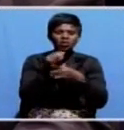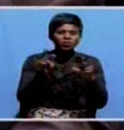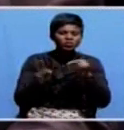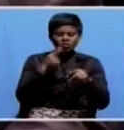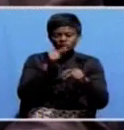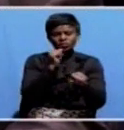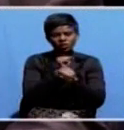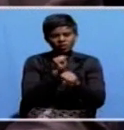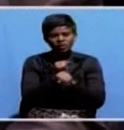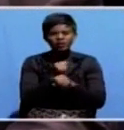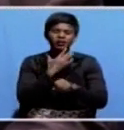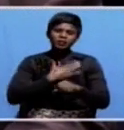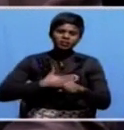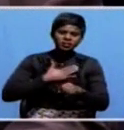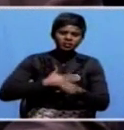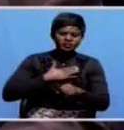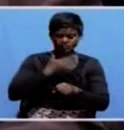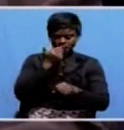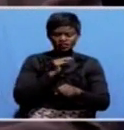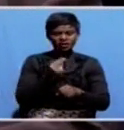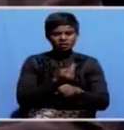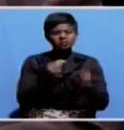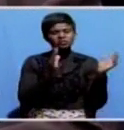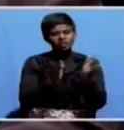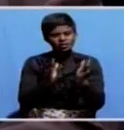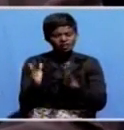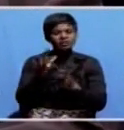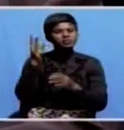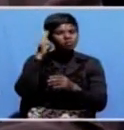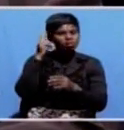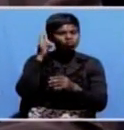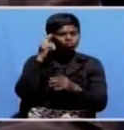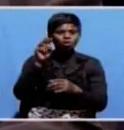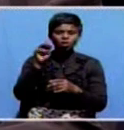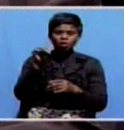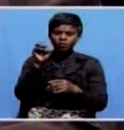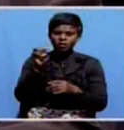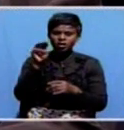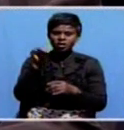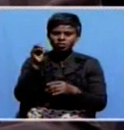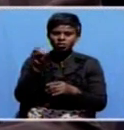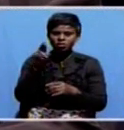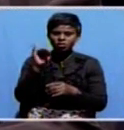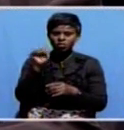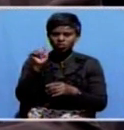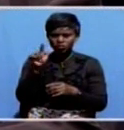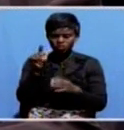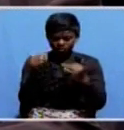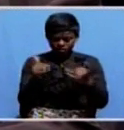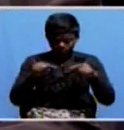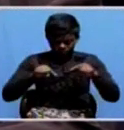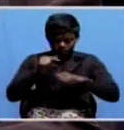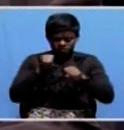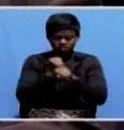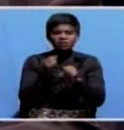please let us organize a memorial for him. And so this year the family and a